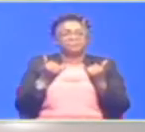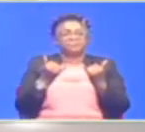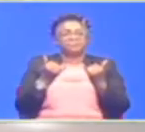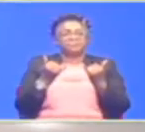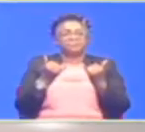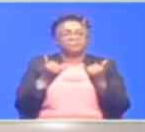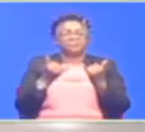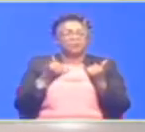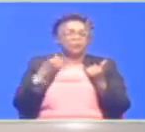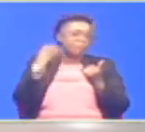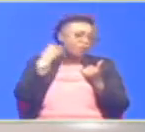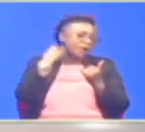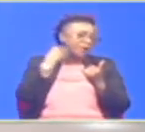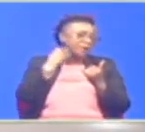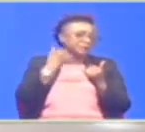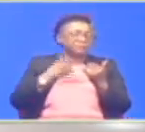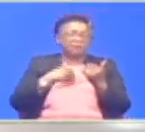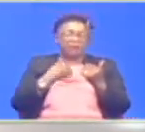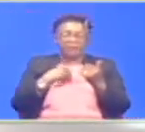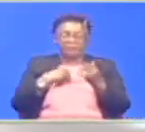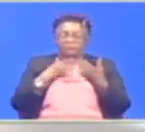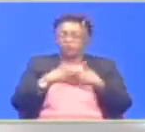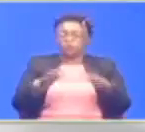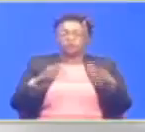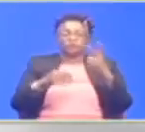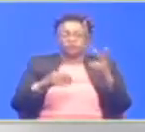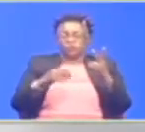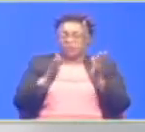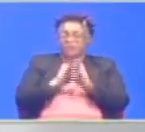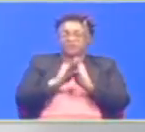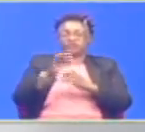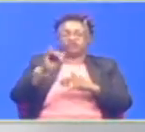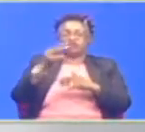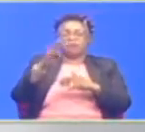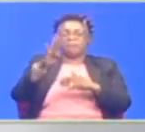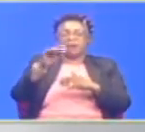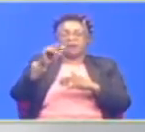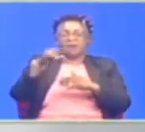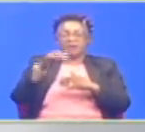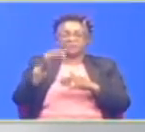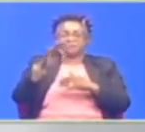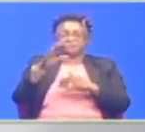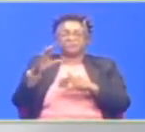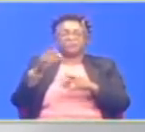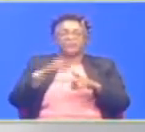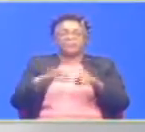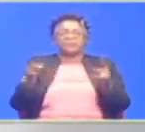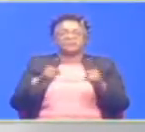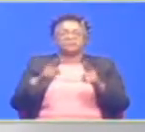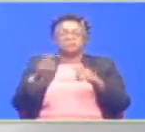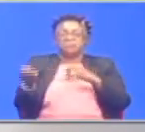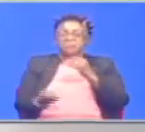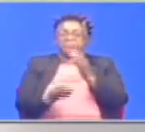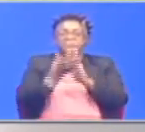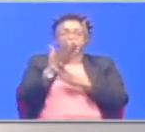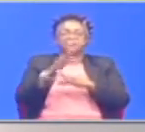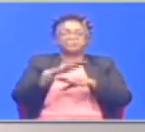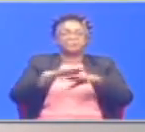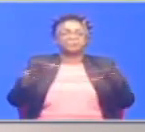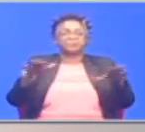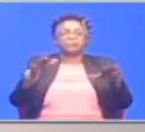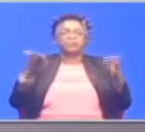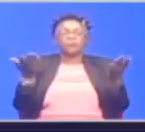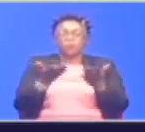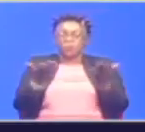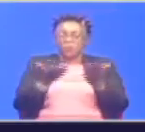Murang'a Seal might have lost 2-1 to Shabana FC in the National Super League on Sunday, but unveiling of the ground on which the game was played was a